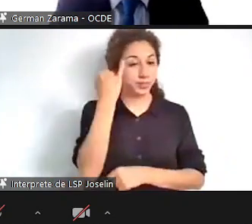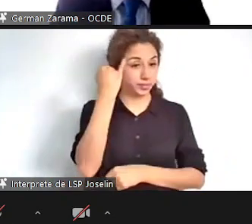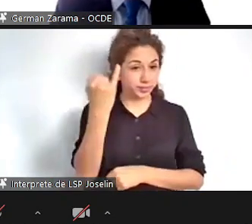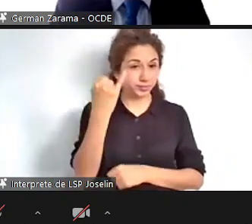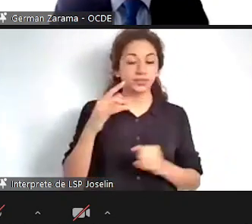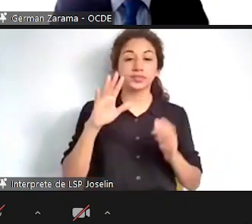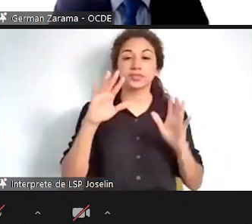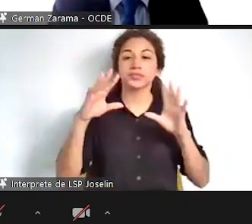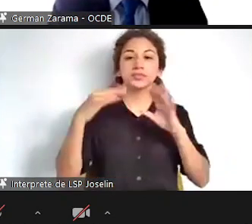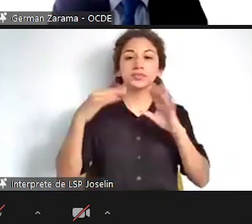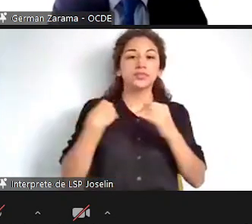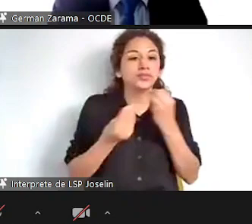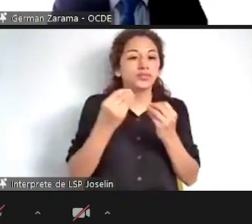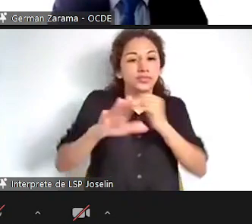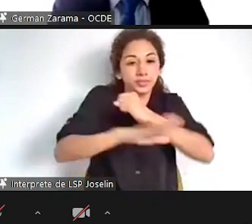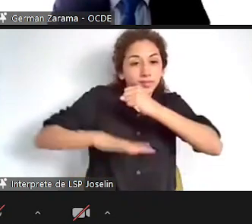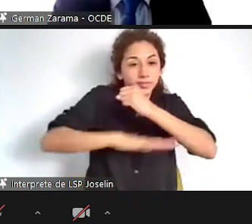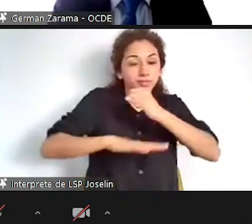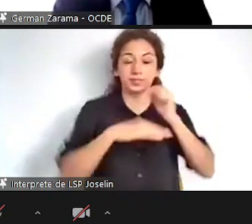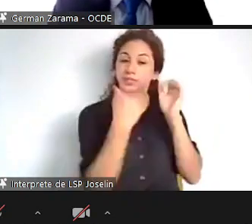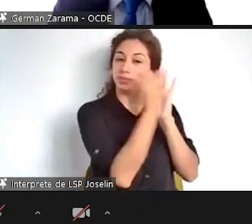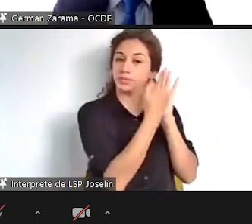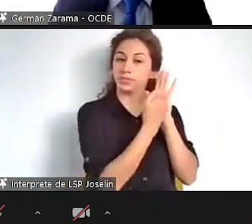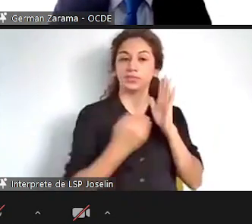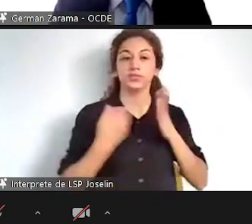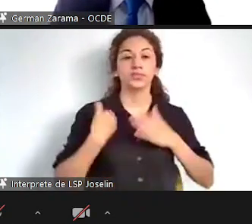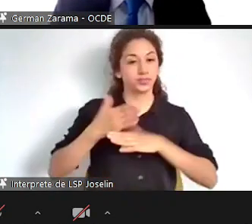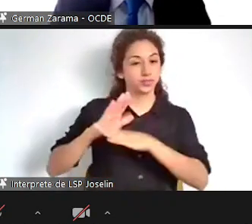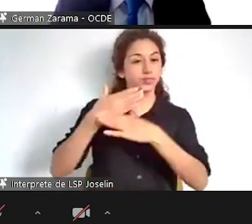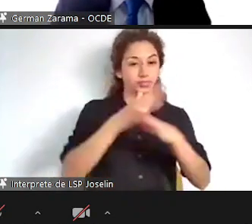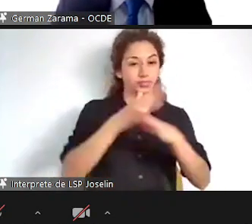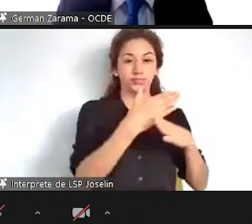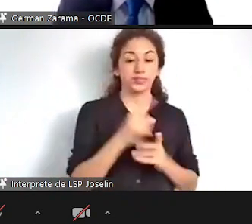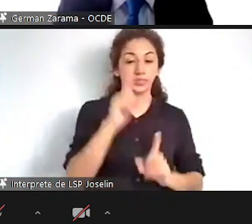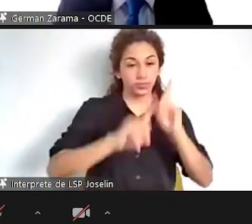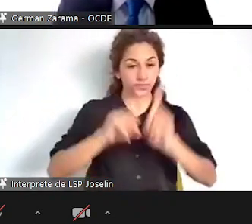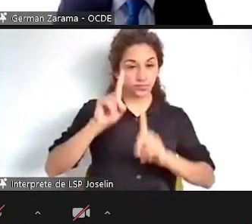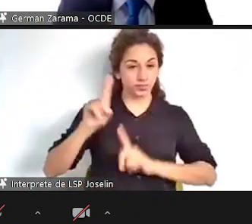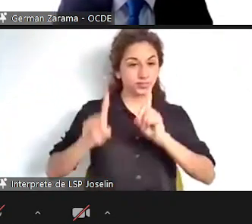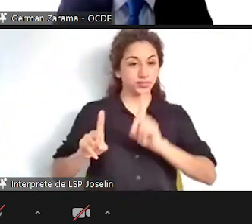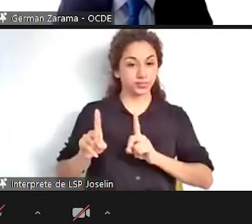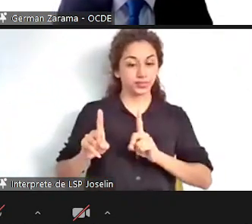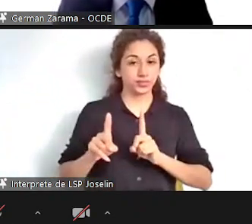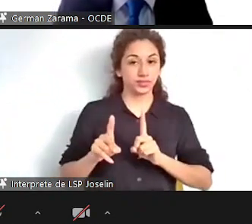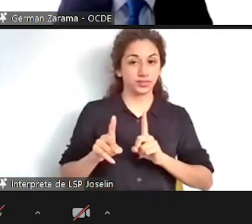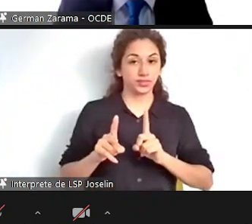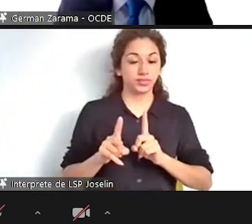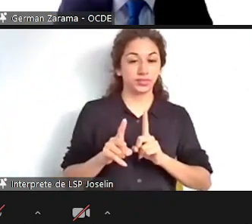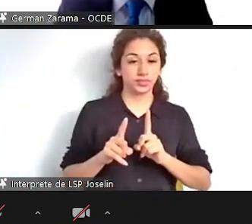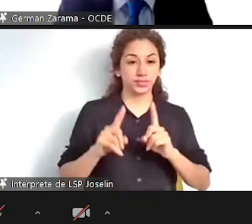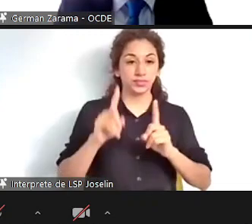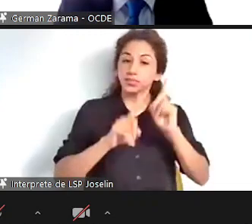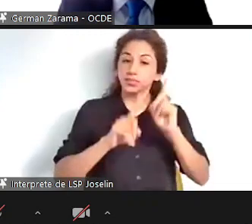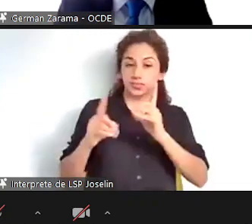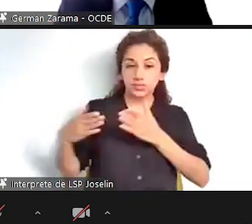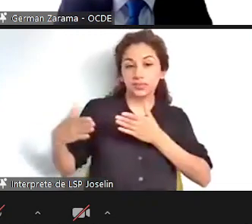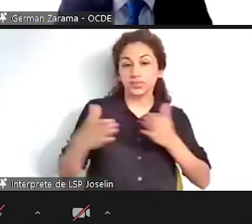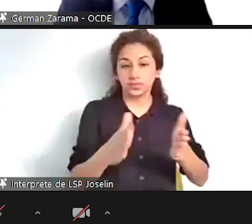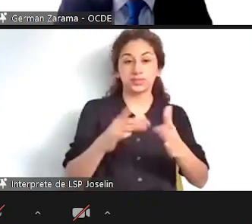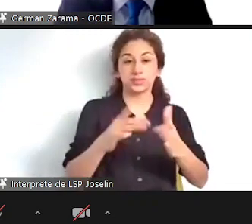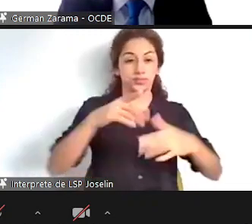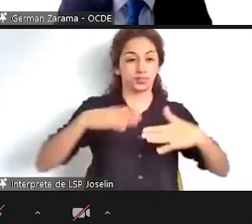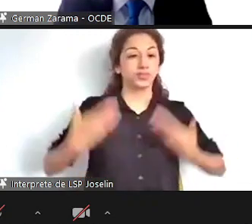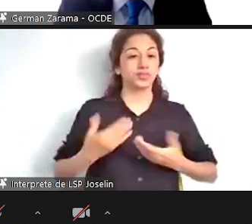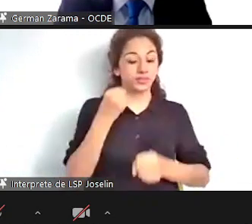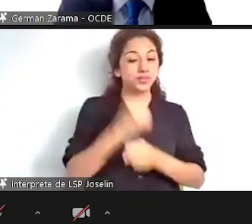an idea of the base based on our analysis and the experience shared what are some of the aspects or